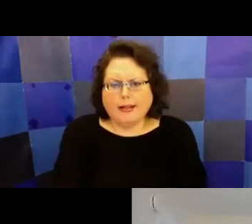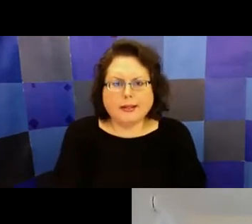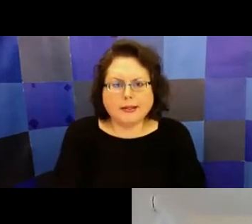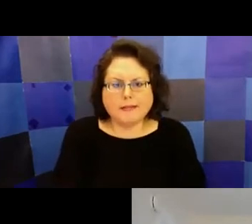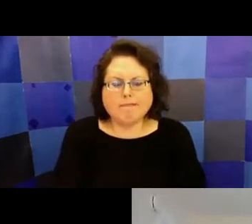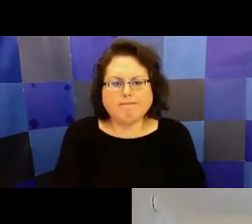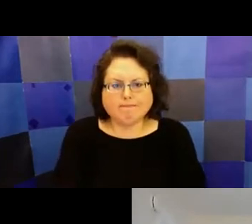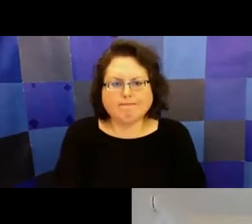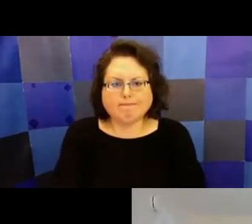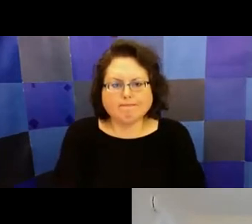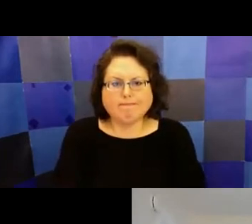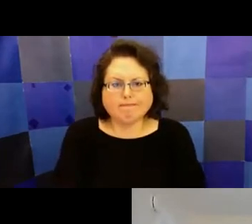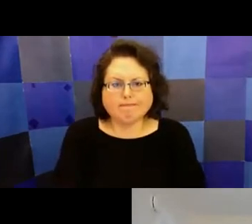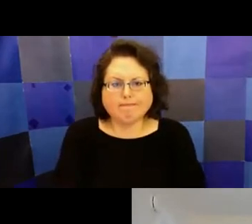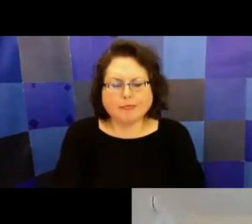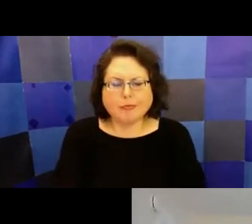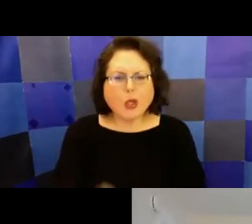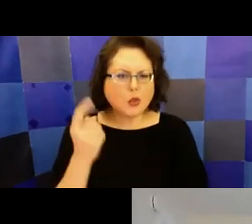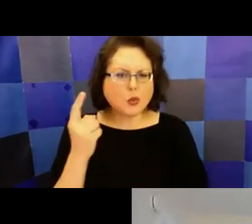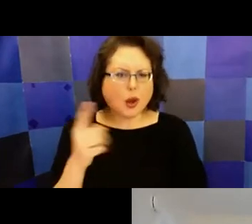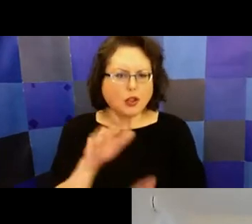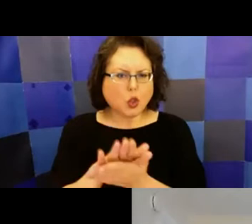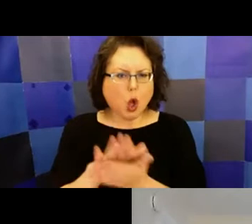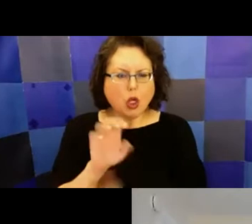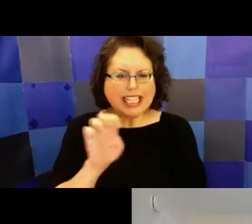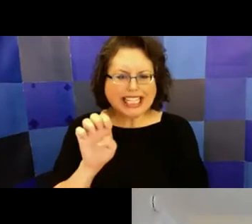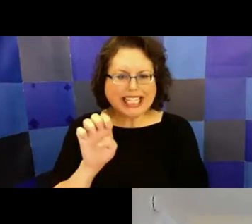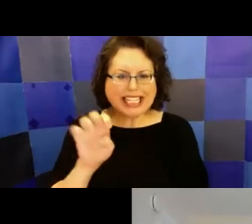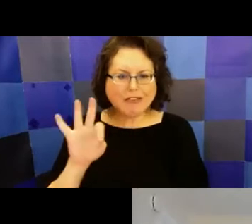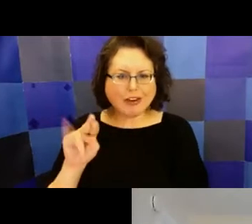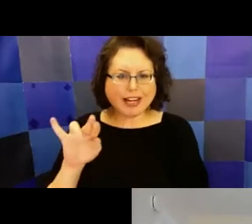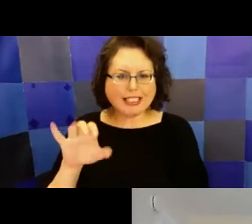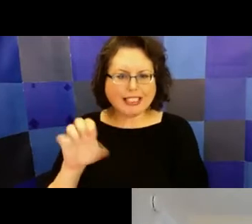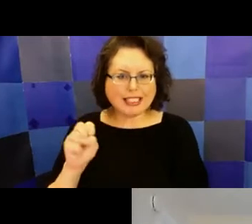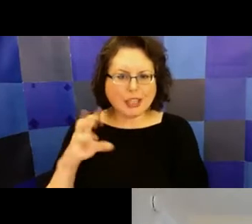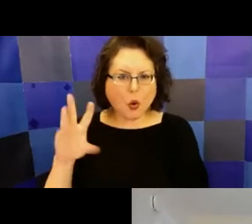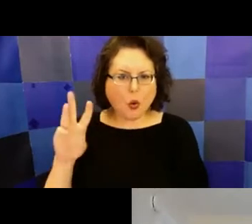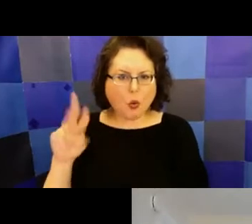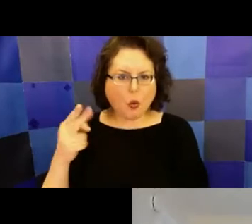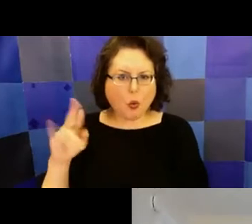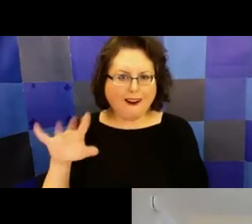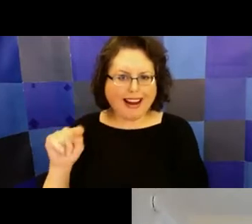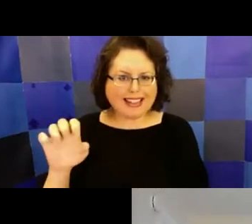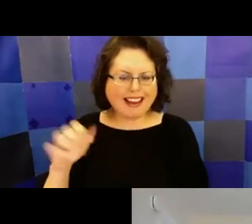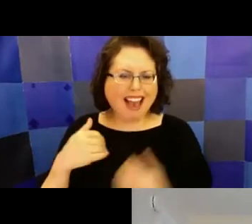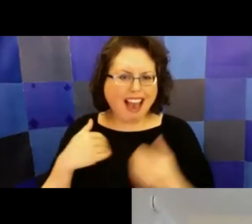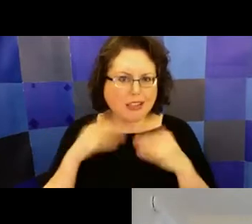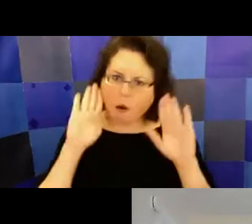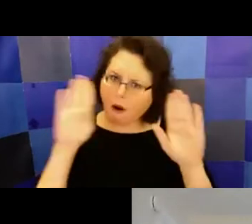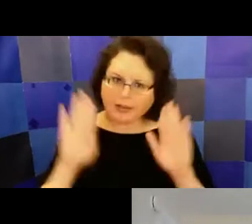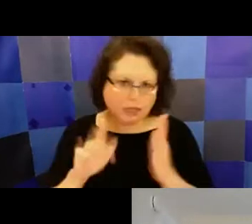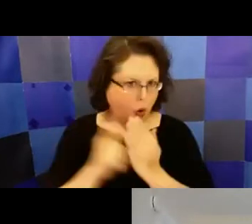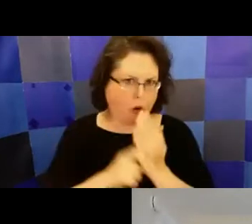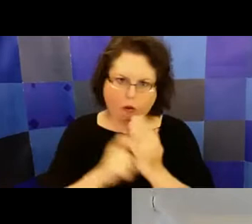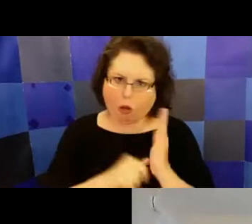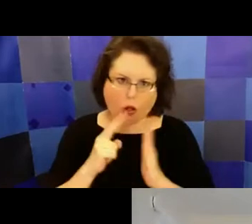The scholar E. Francis White has a fantastic article. I wish I could remember the name of the article now. As soon as I get off the Zoom,